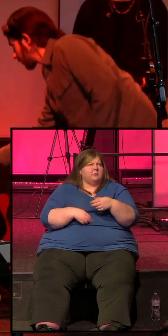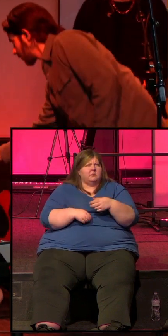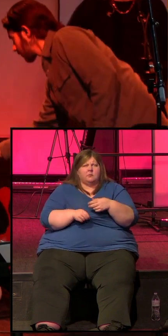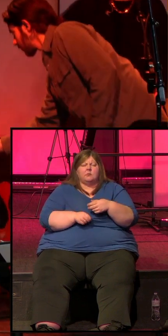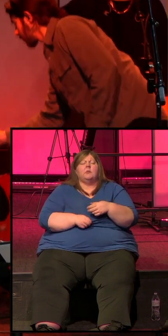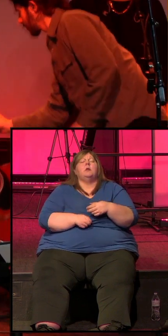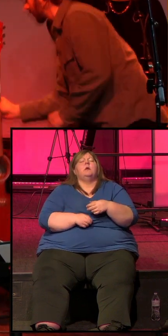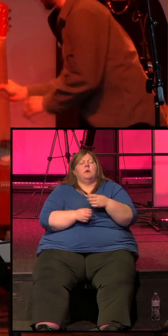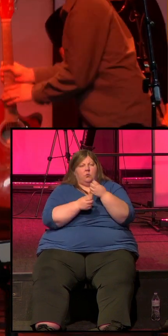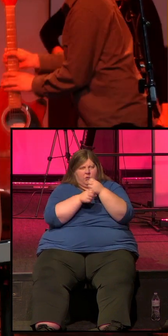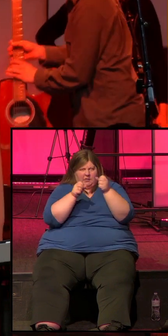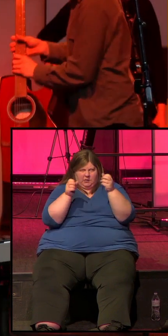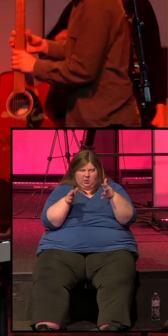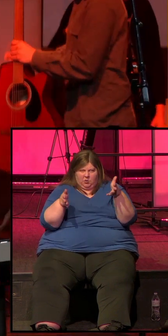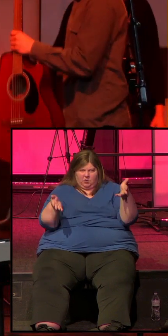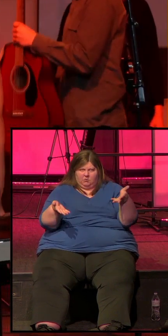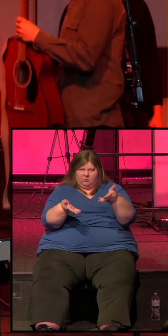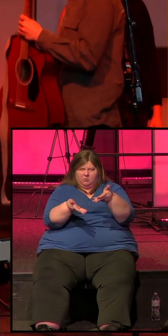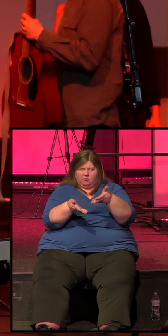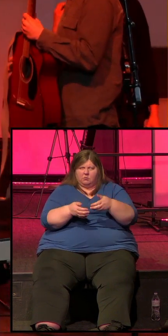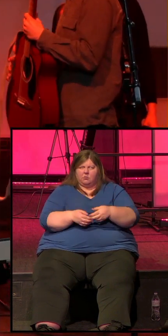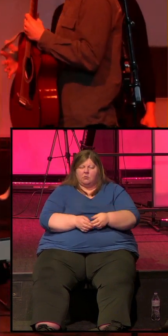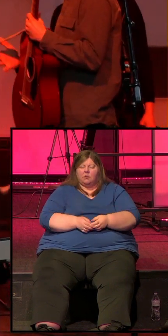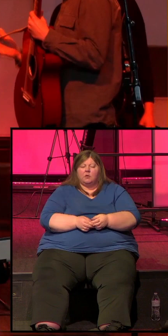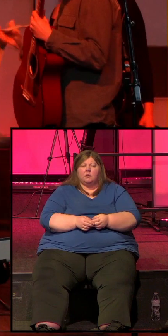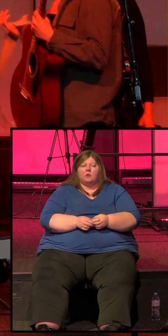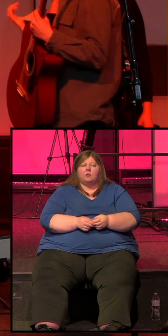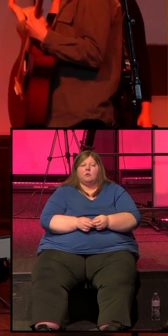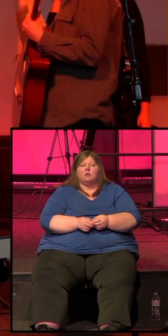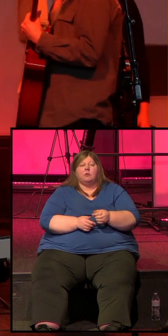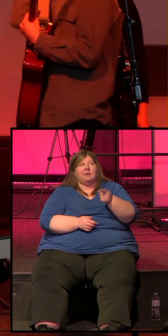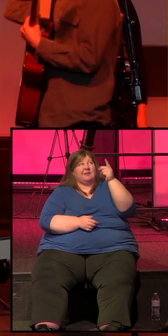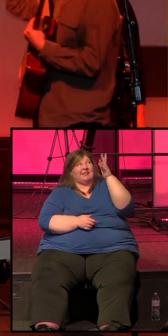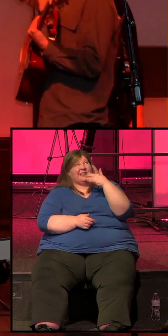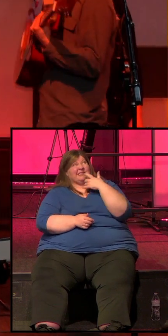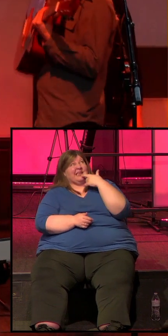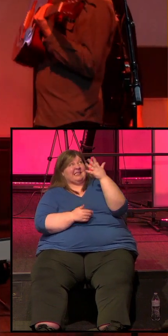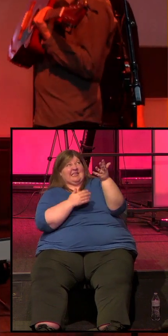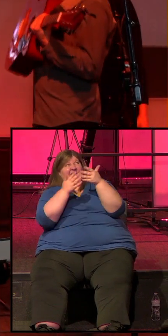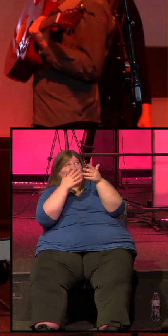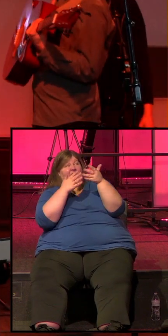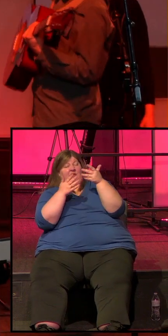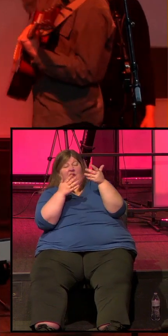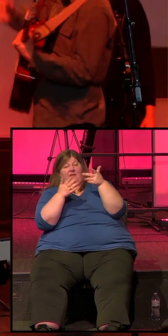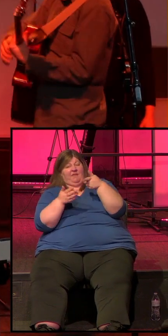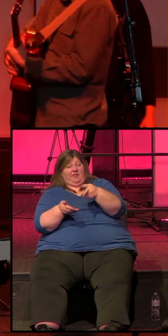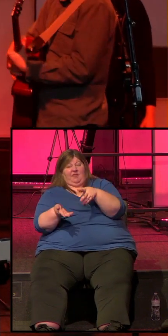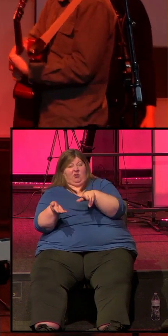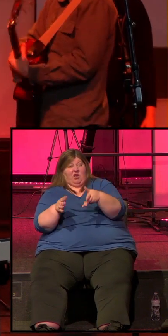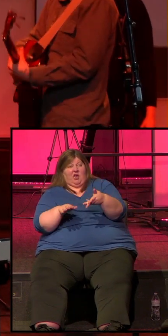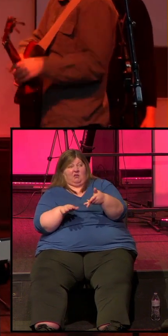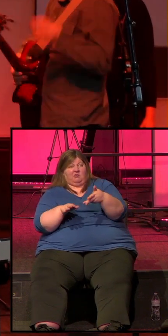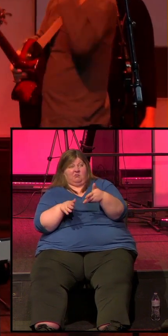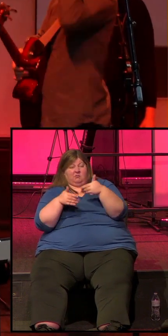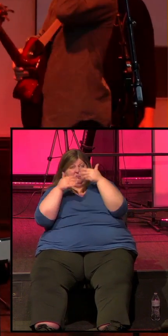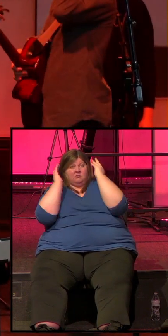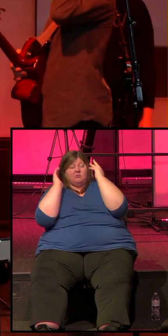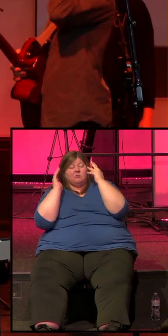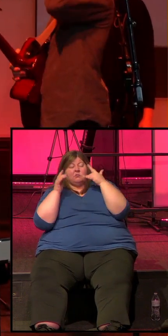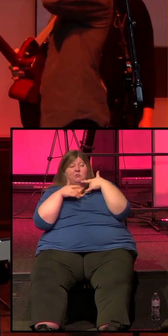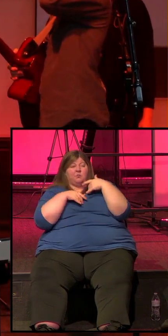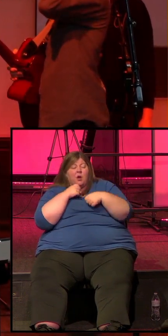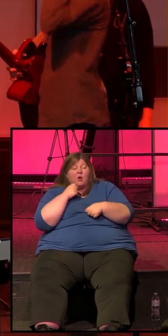What God says is, even when they're dead, I can bring them back to life. Even when they're